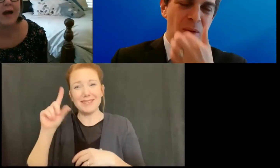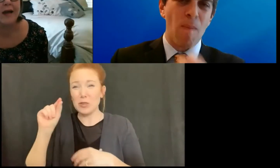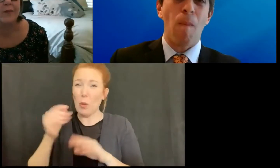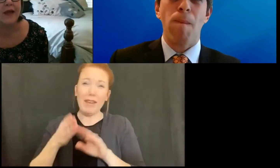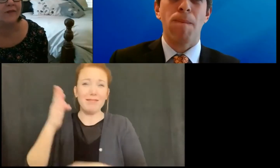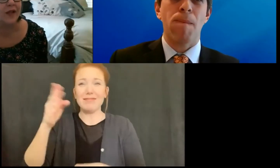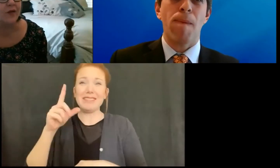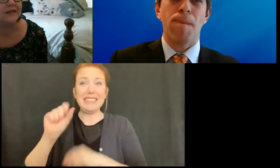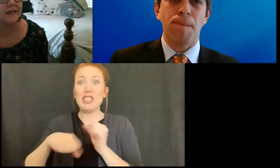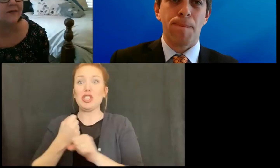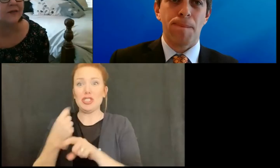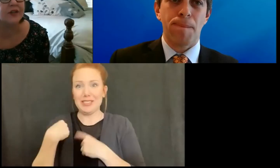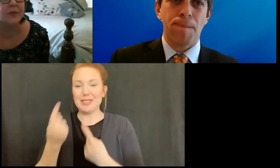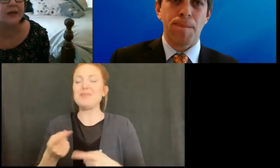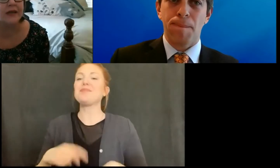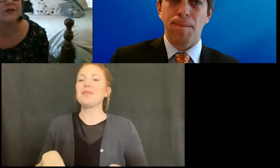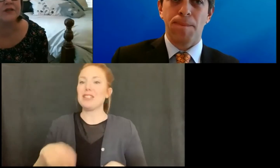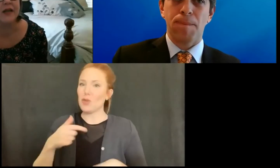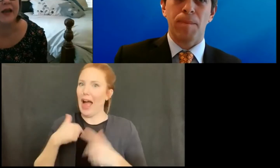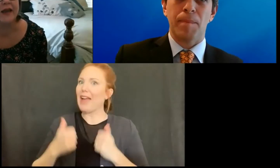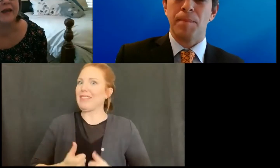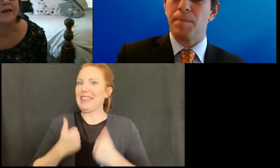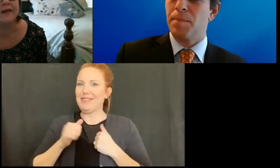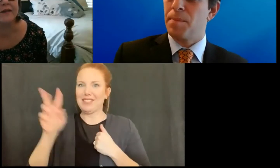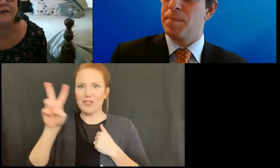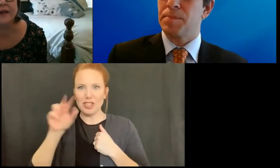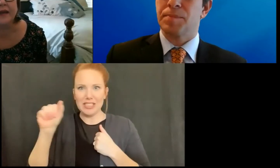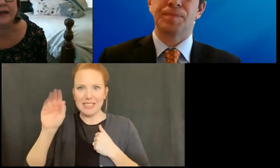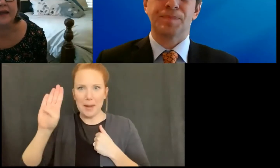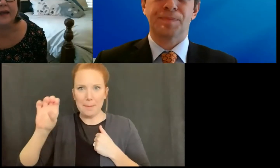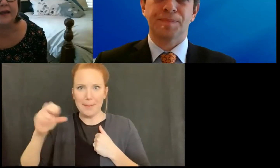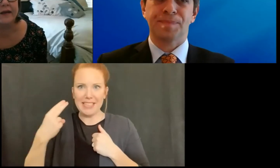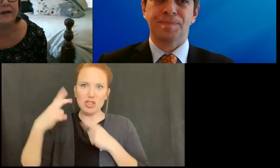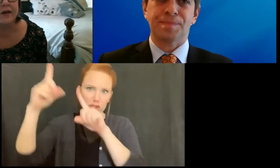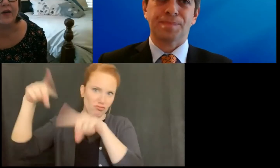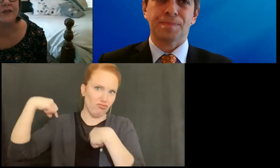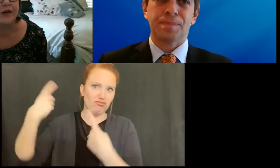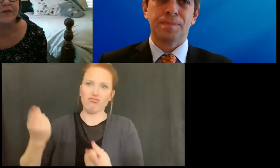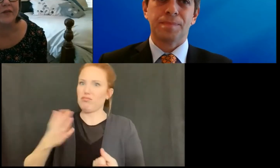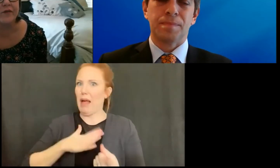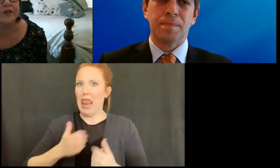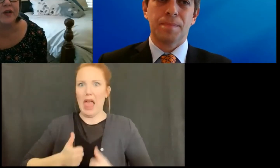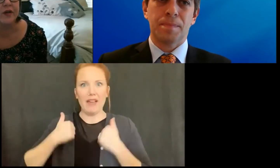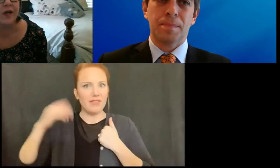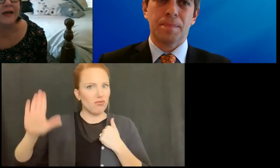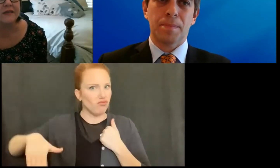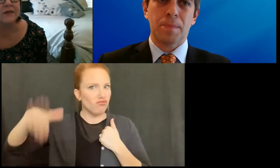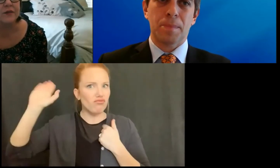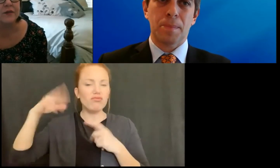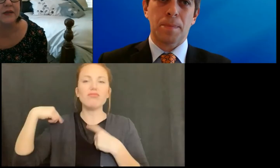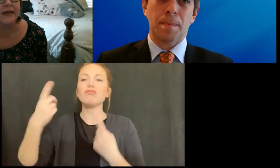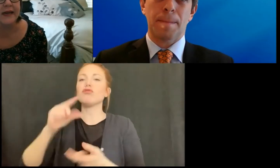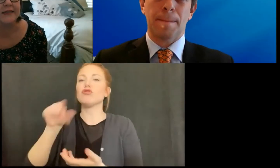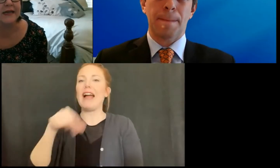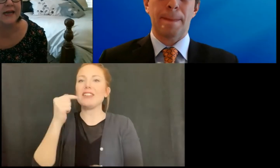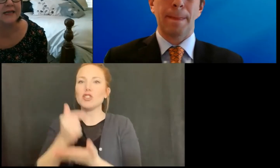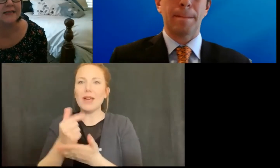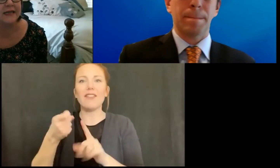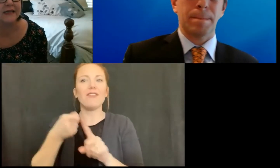so I'm a lifelong resident of Virginia Beach and graduated from First Colonial High School